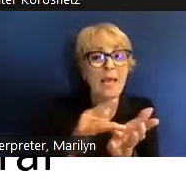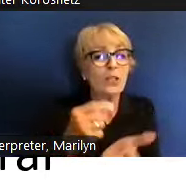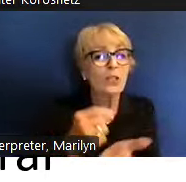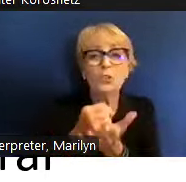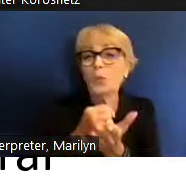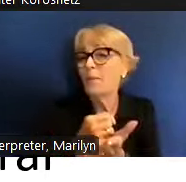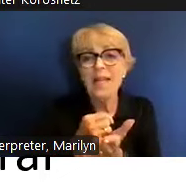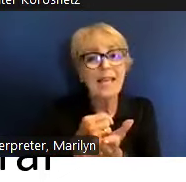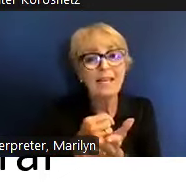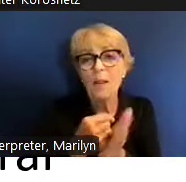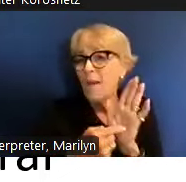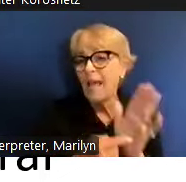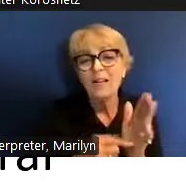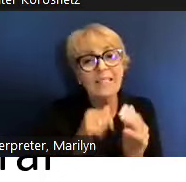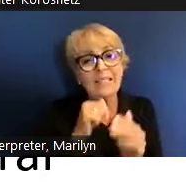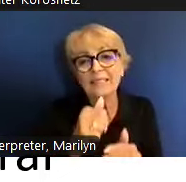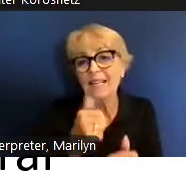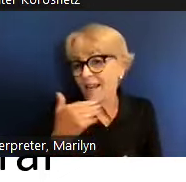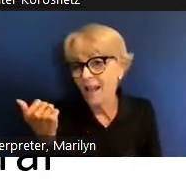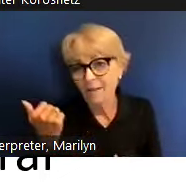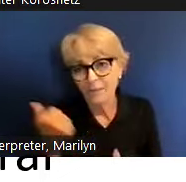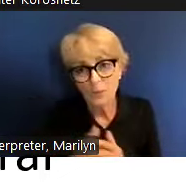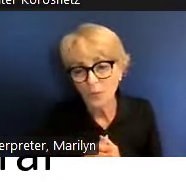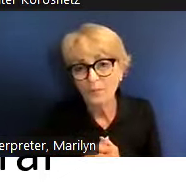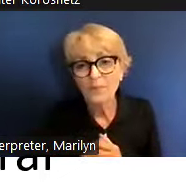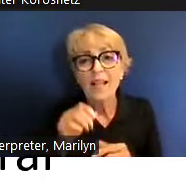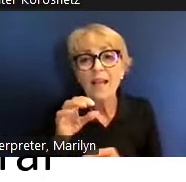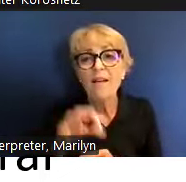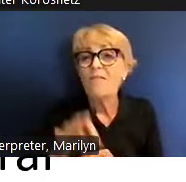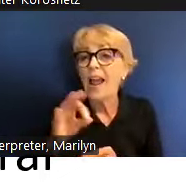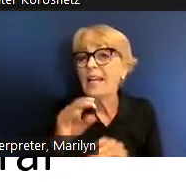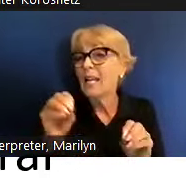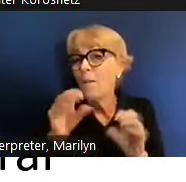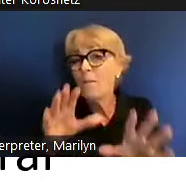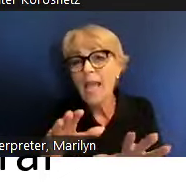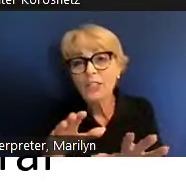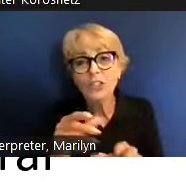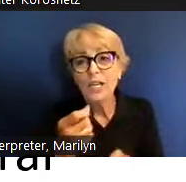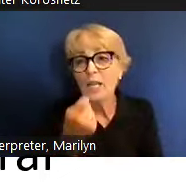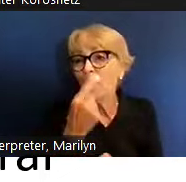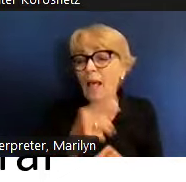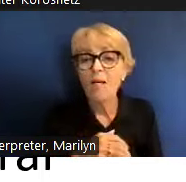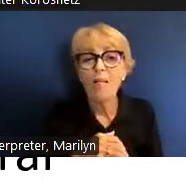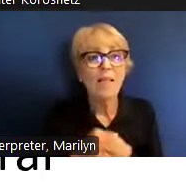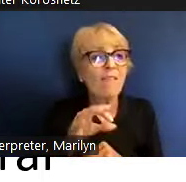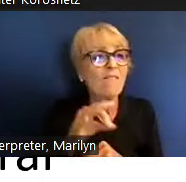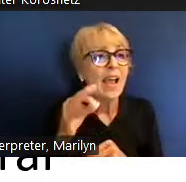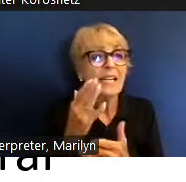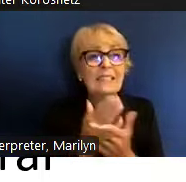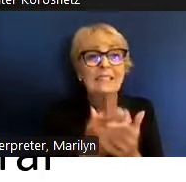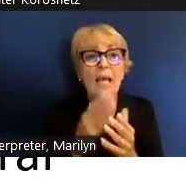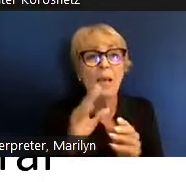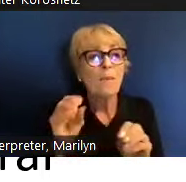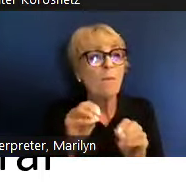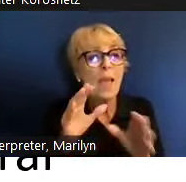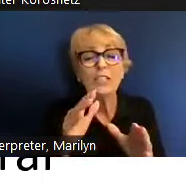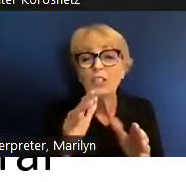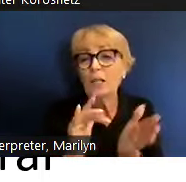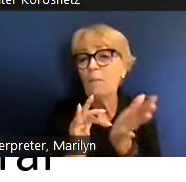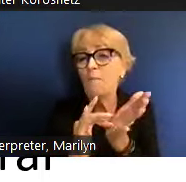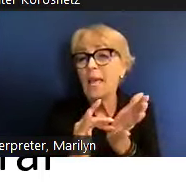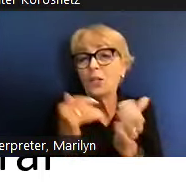not optimal. So finding some magic pill, finding some magic procedure, medical procedure